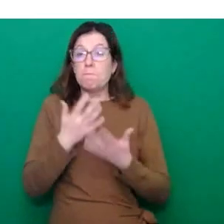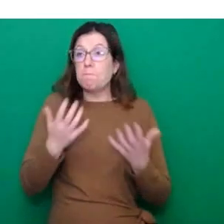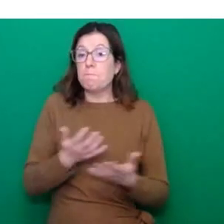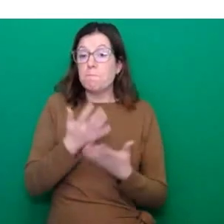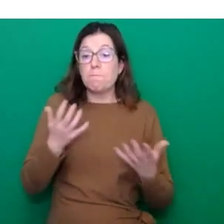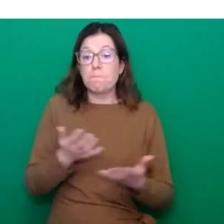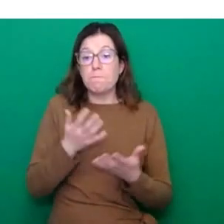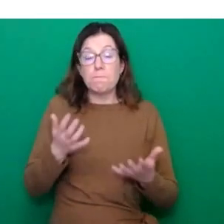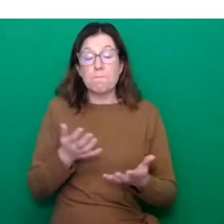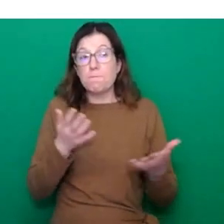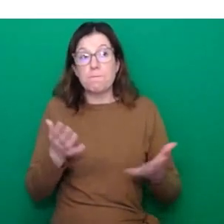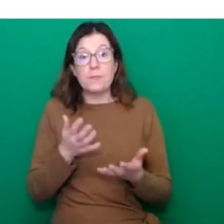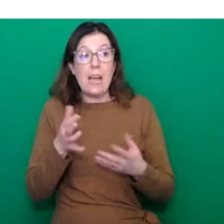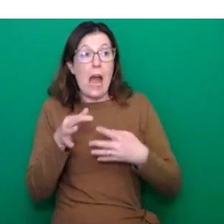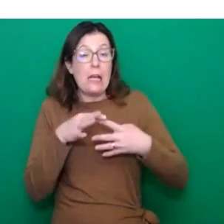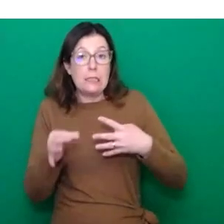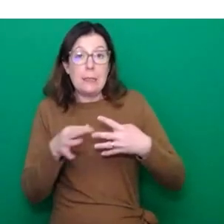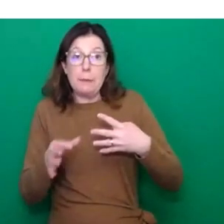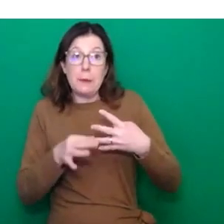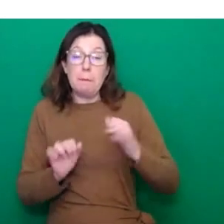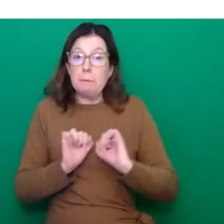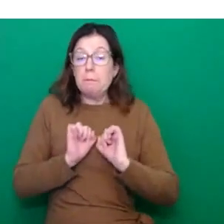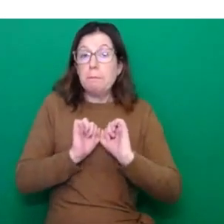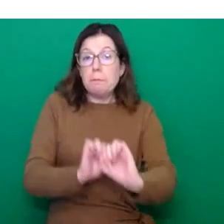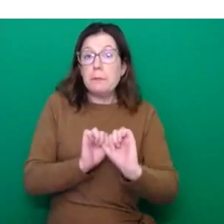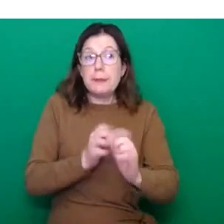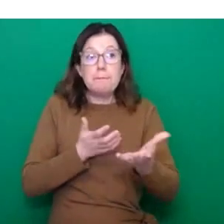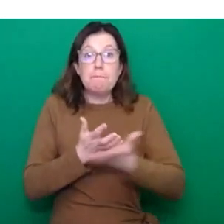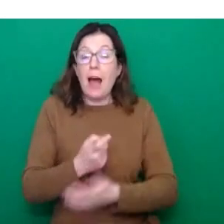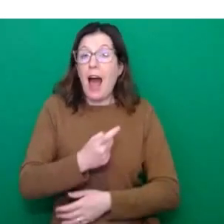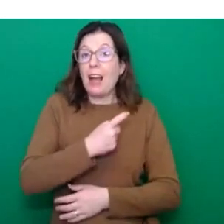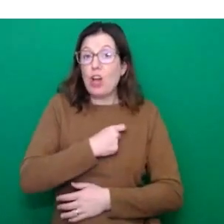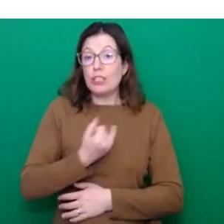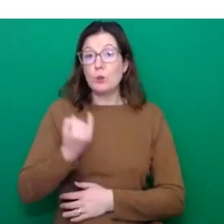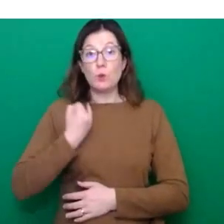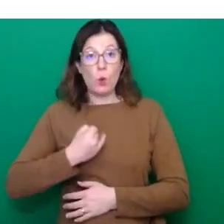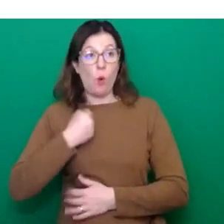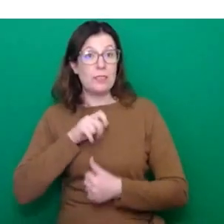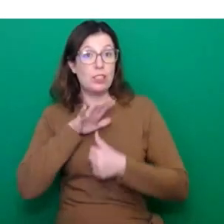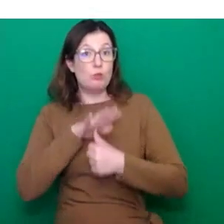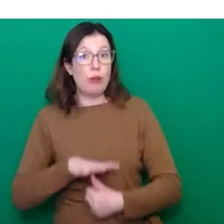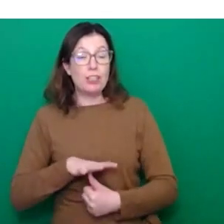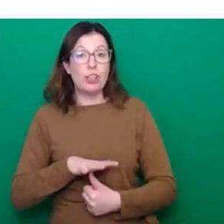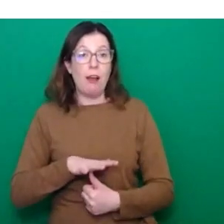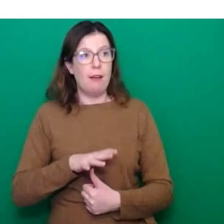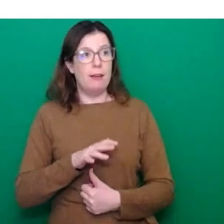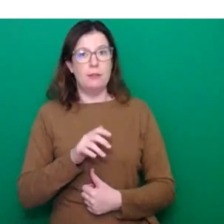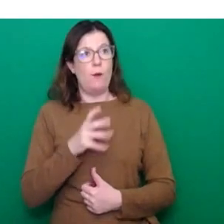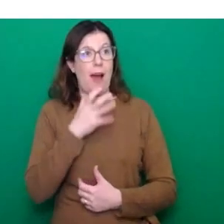through symptoms of maybe anxiety disorders or depression, knowing a little bit about